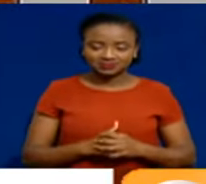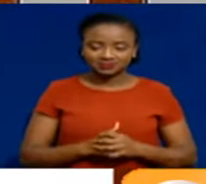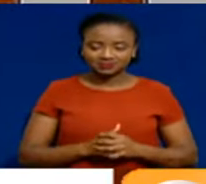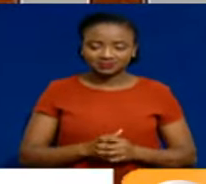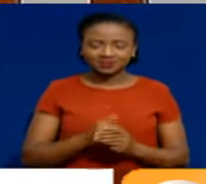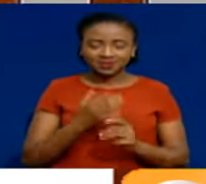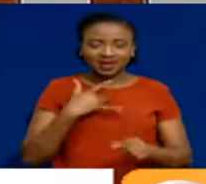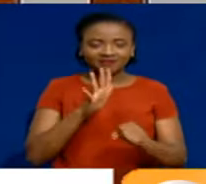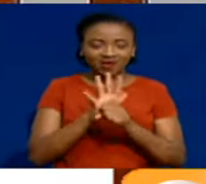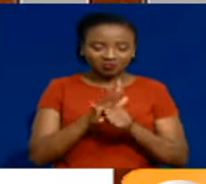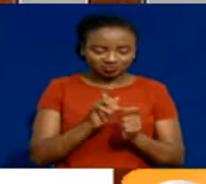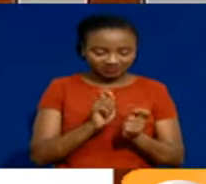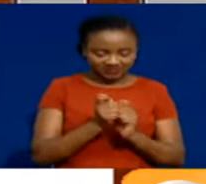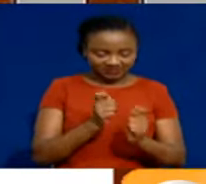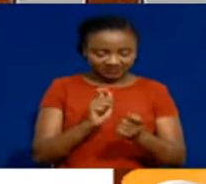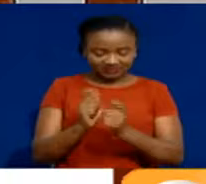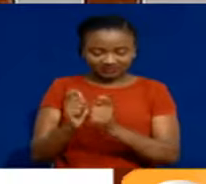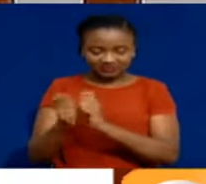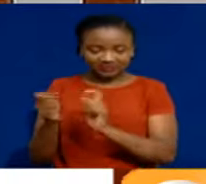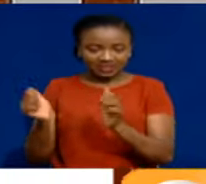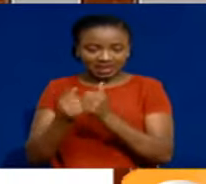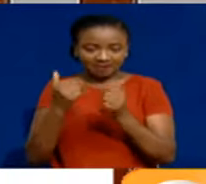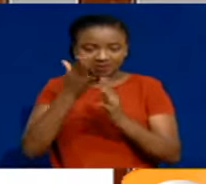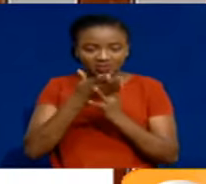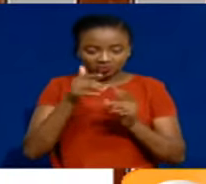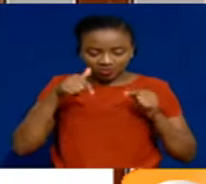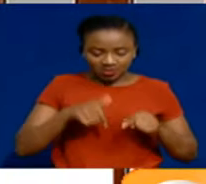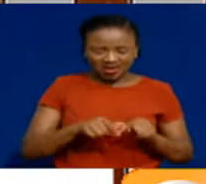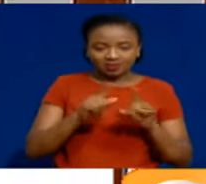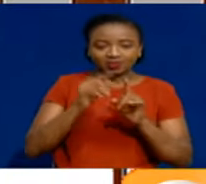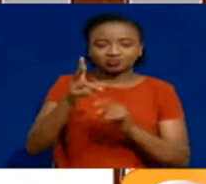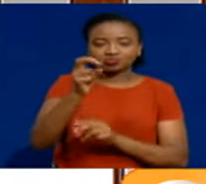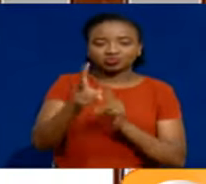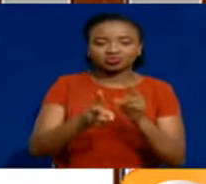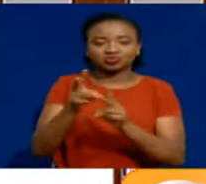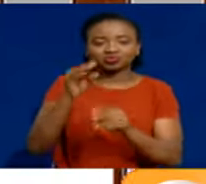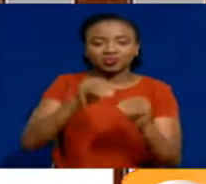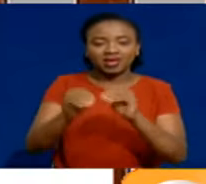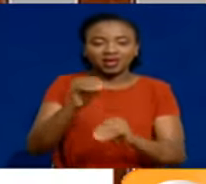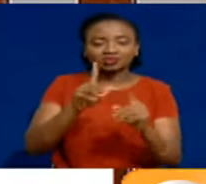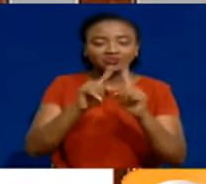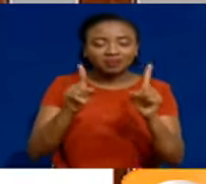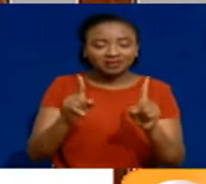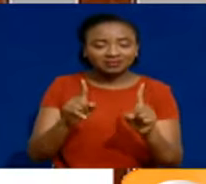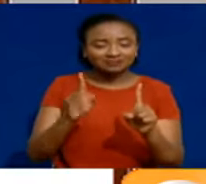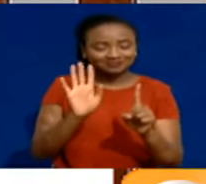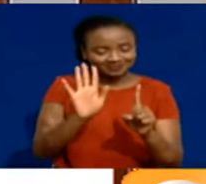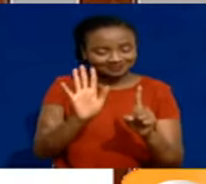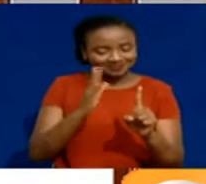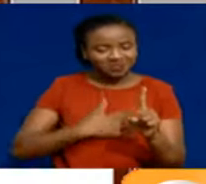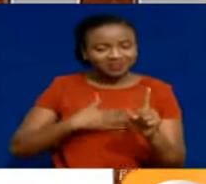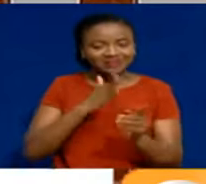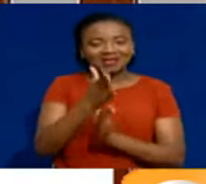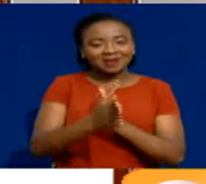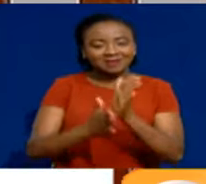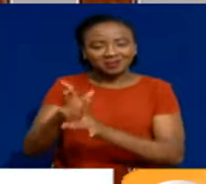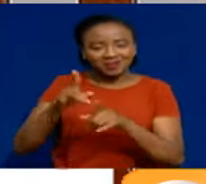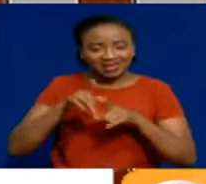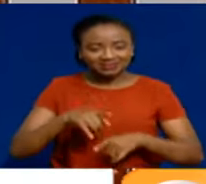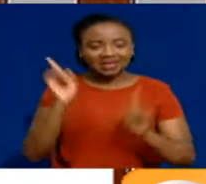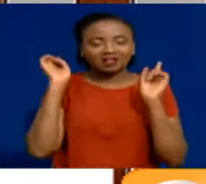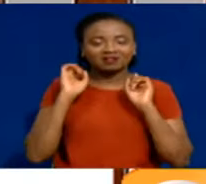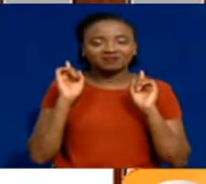lot of movements between now and 2022 elections. But what I've told you, be prepared. If